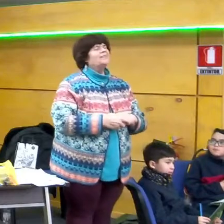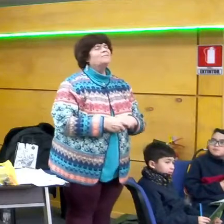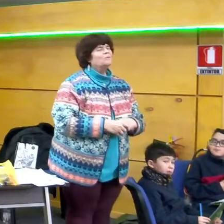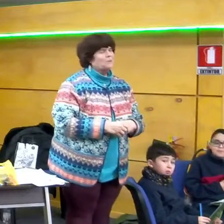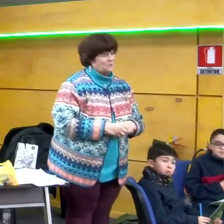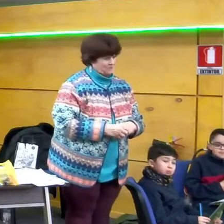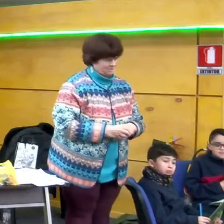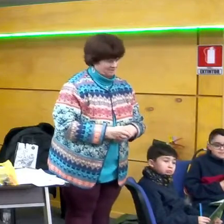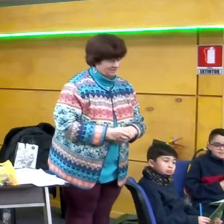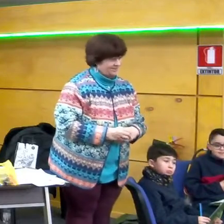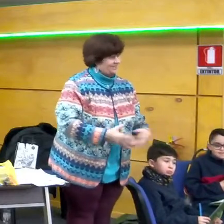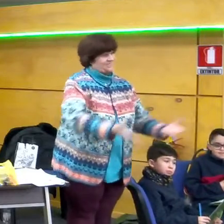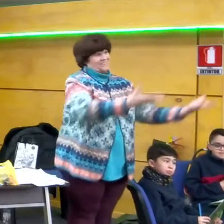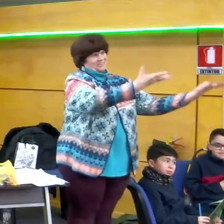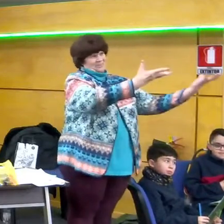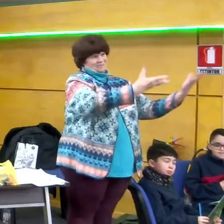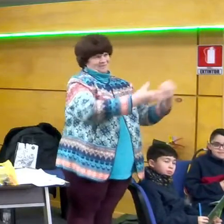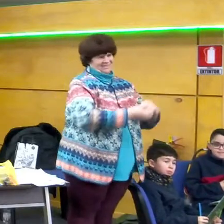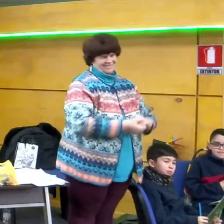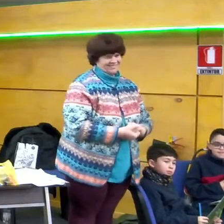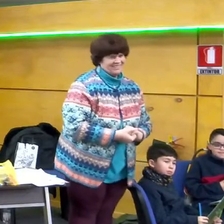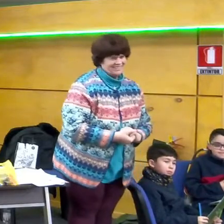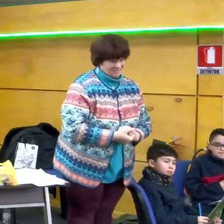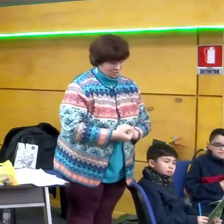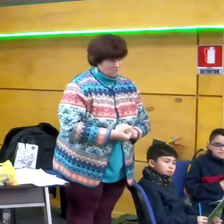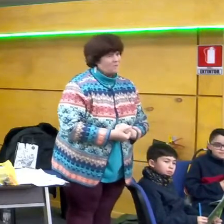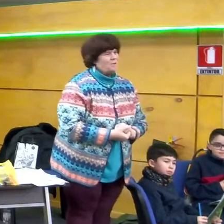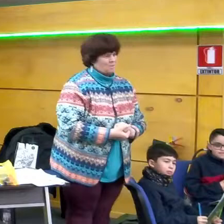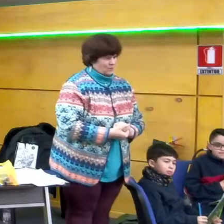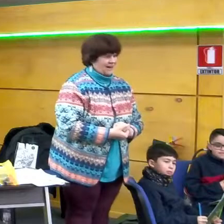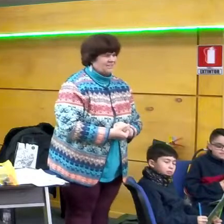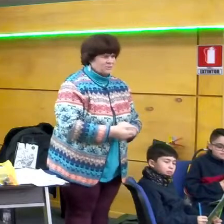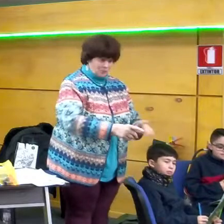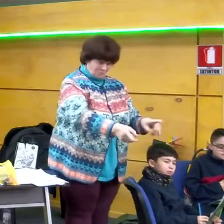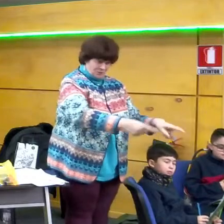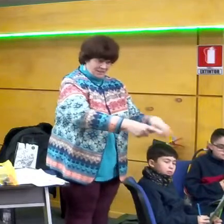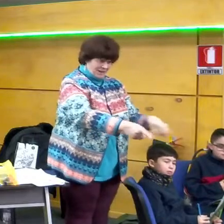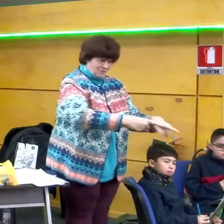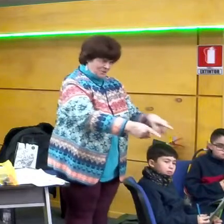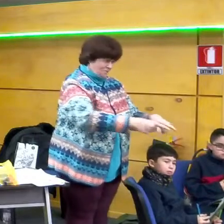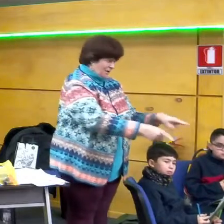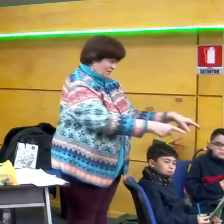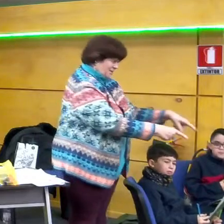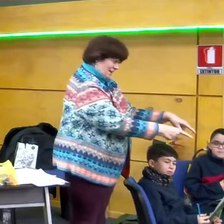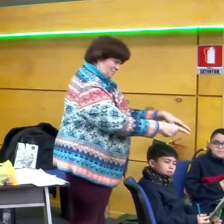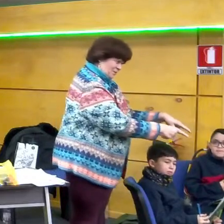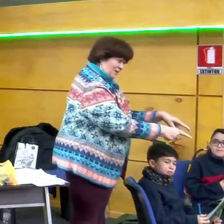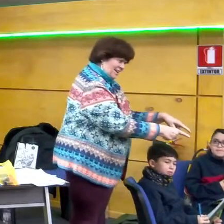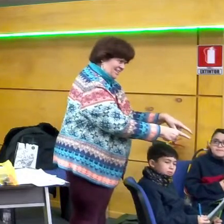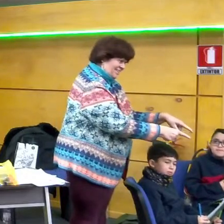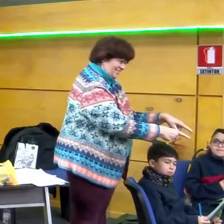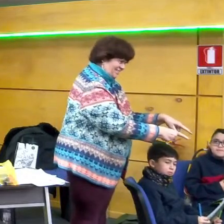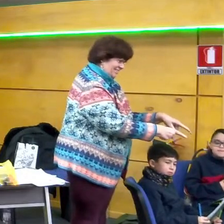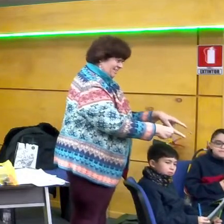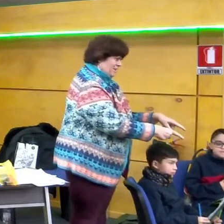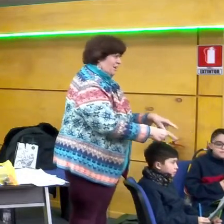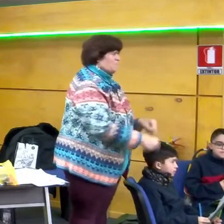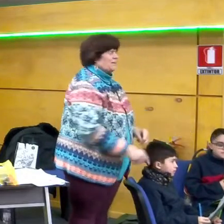up and give their poem to the group. So practice one more time with your partner and be